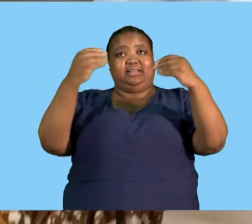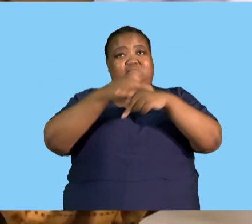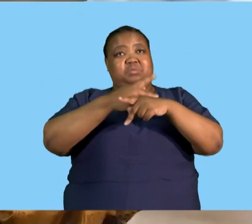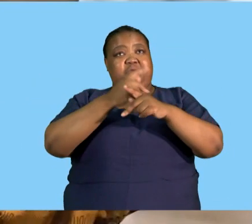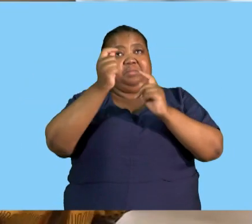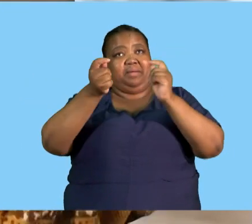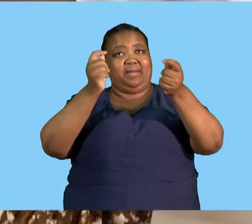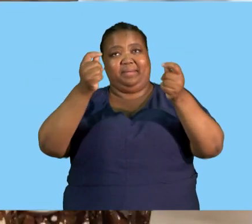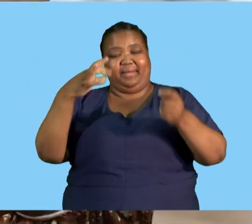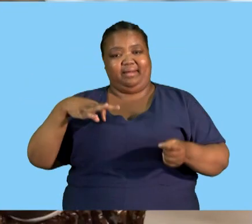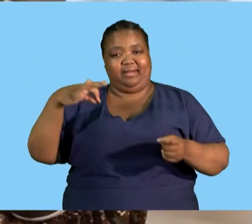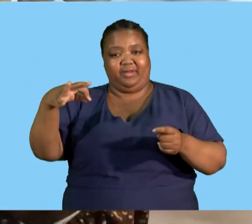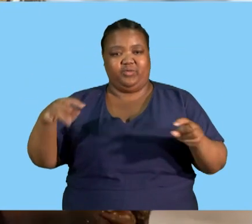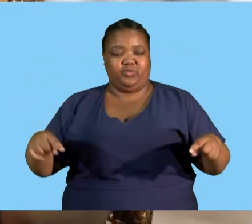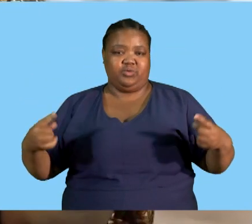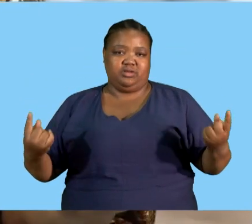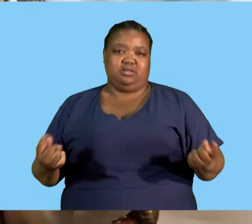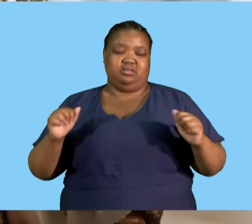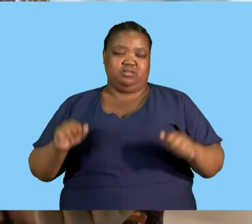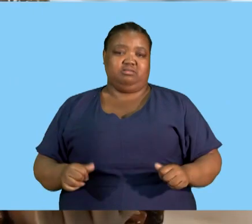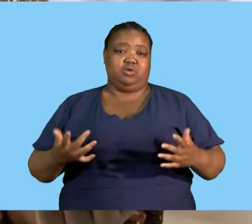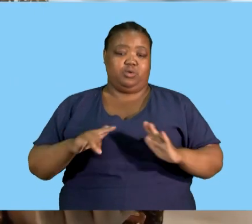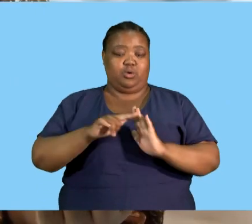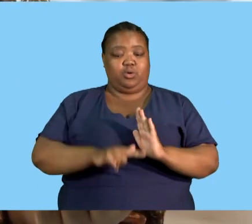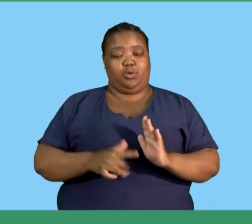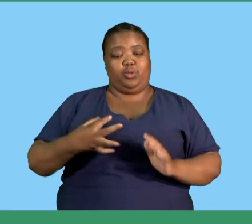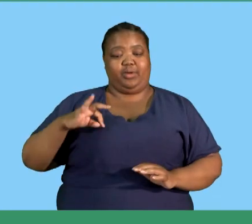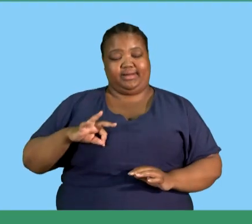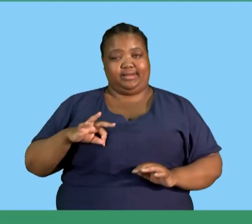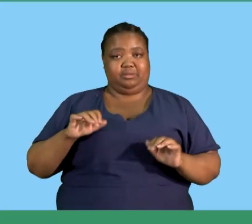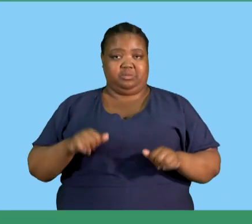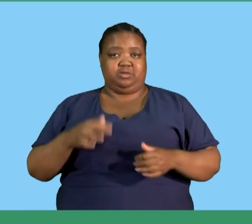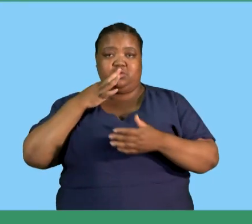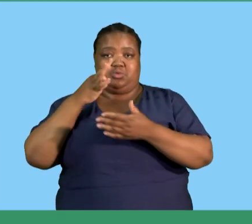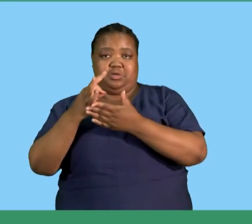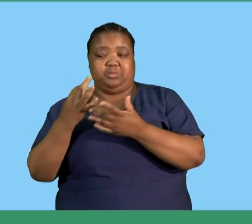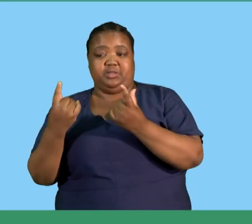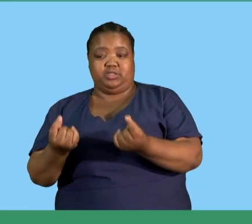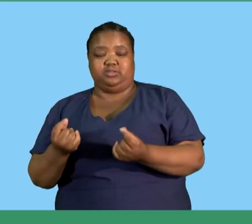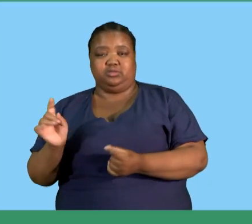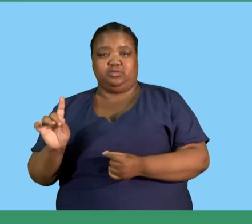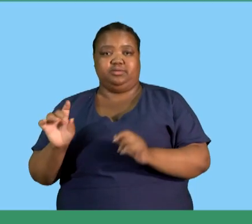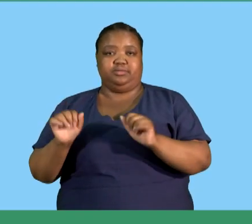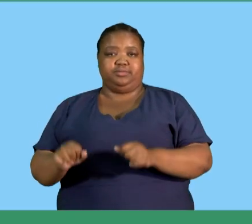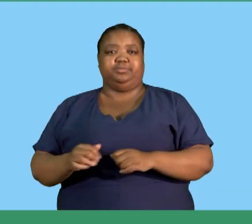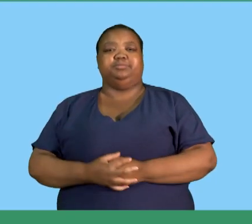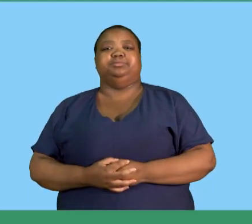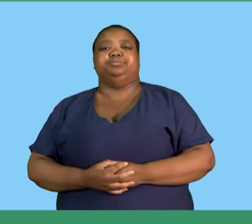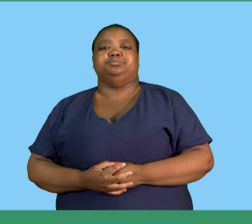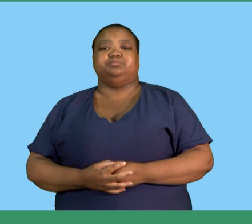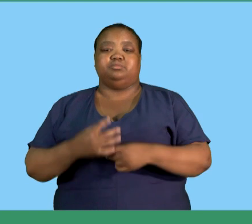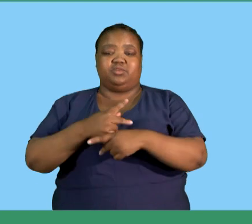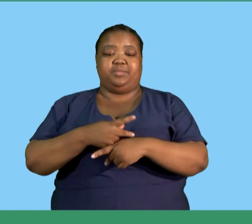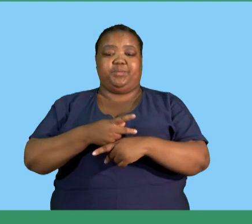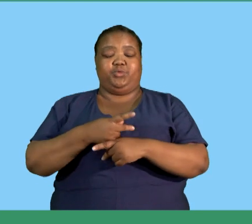or to buy from our business. So maybe also with the low income levels. So what do? Recommendation: we sell the substitute